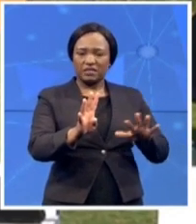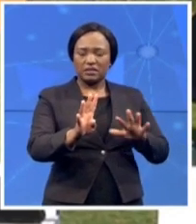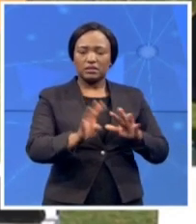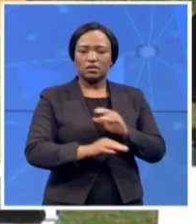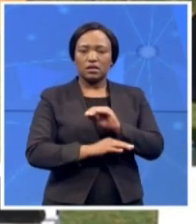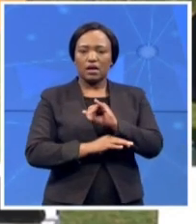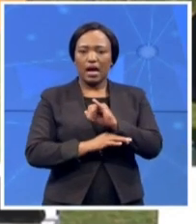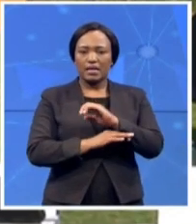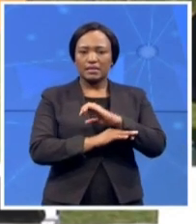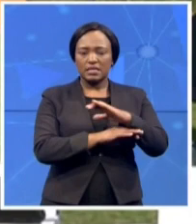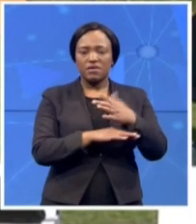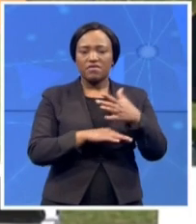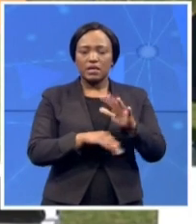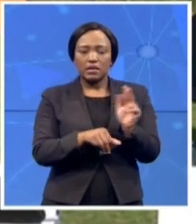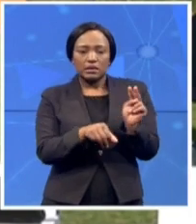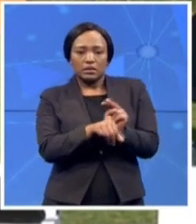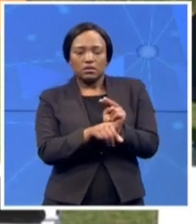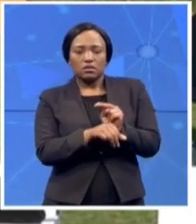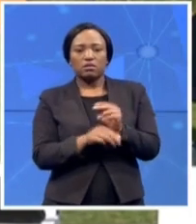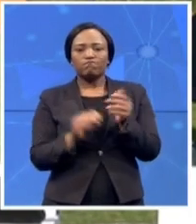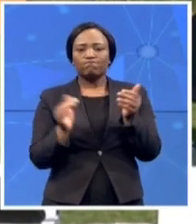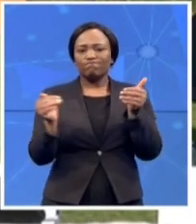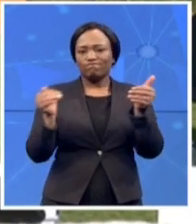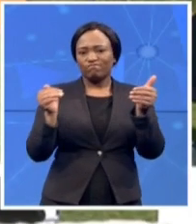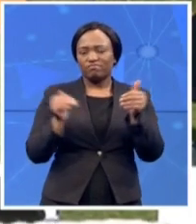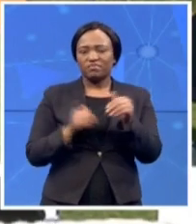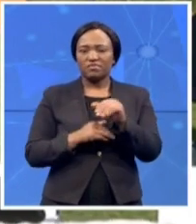past 28 years, I'm sorry.